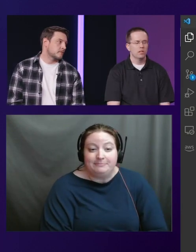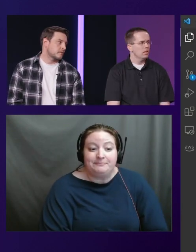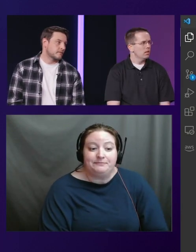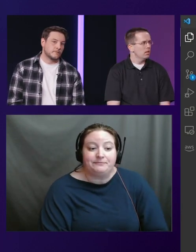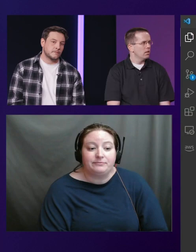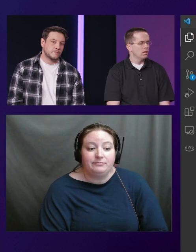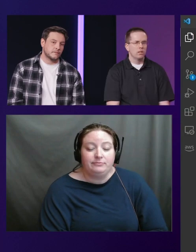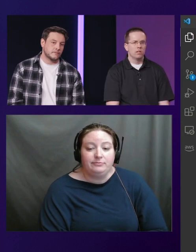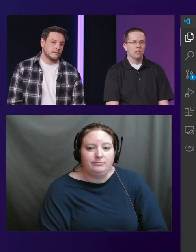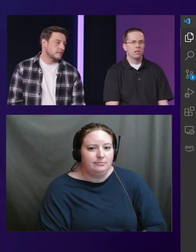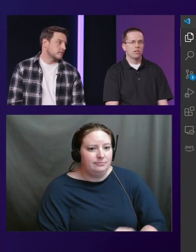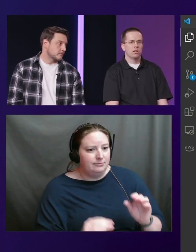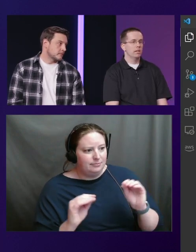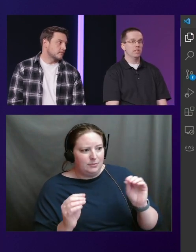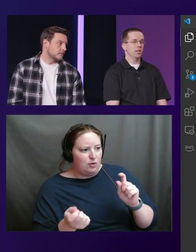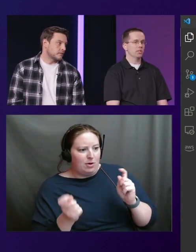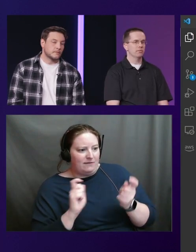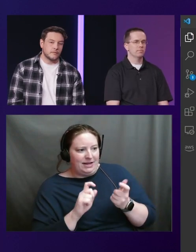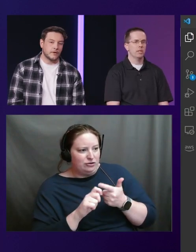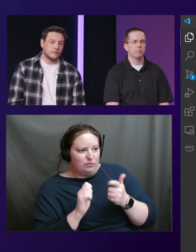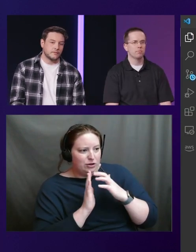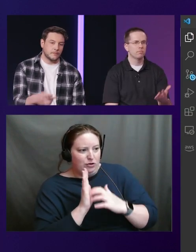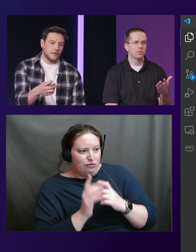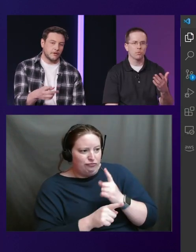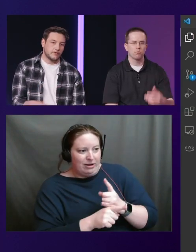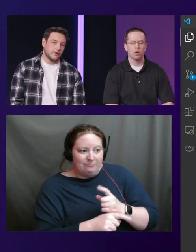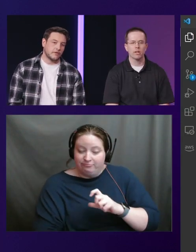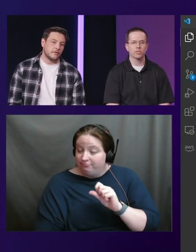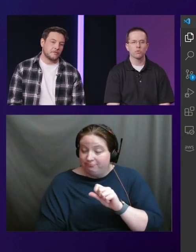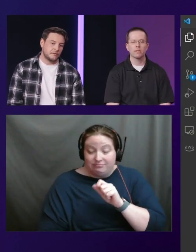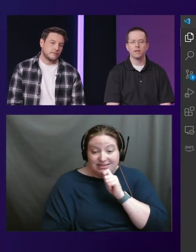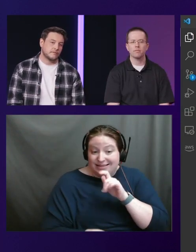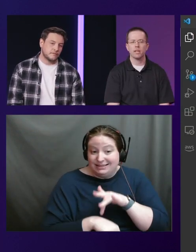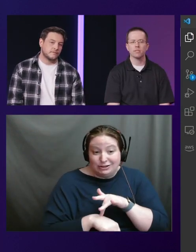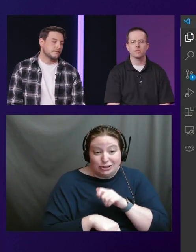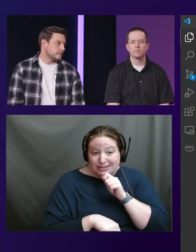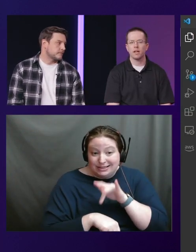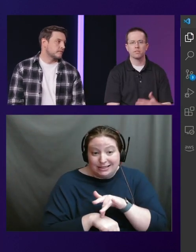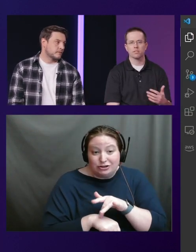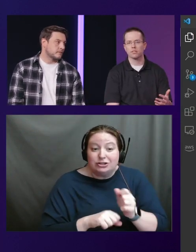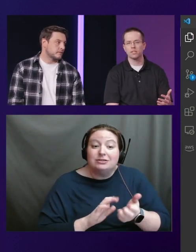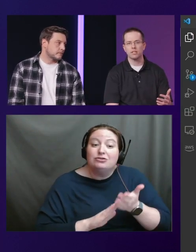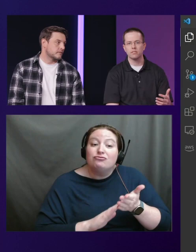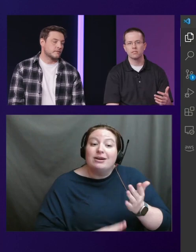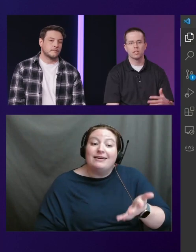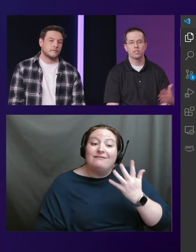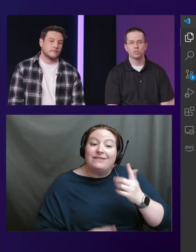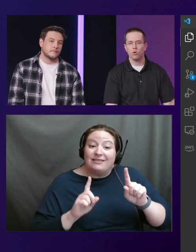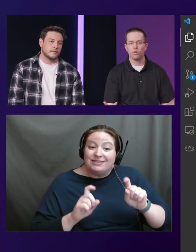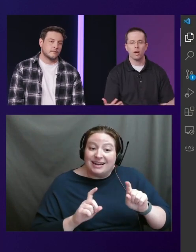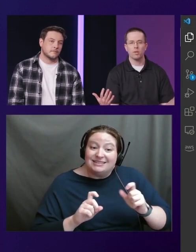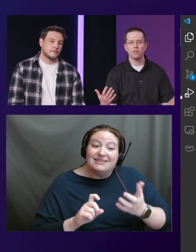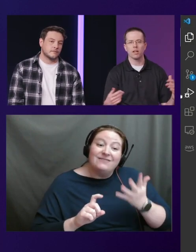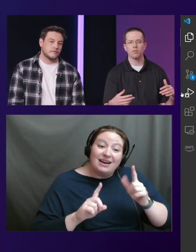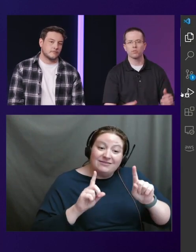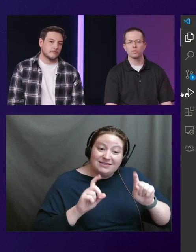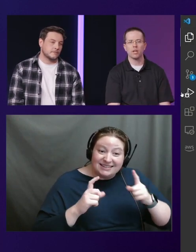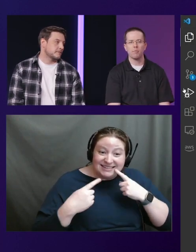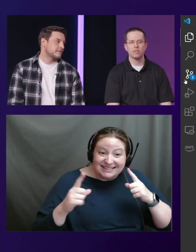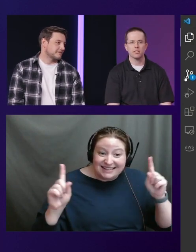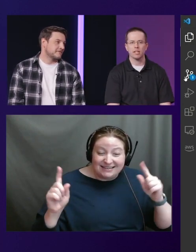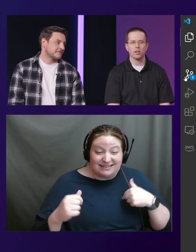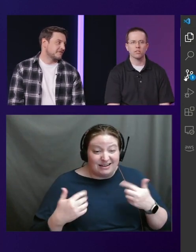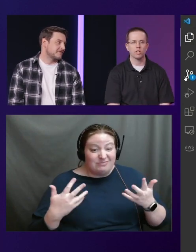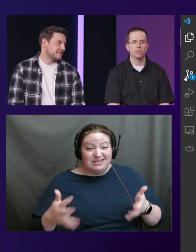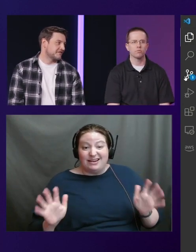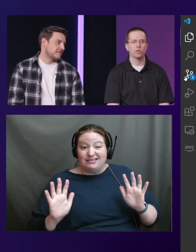make any modification to the code. Code Whisperer just. It didn't touch it. didn't Yep. touch it. So You got your perfect. So ran 5 tests. 5 tests succeeded. So I'm done. I wrote 2